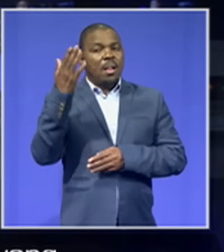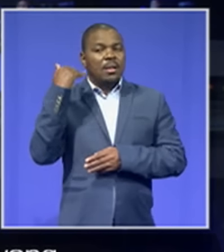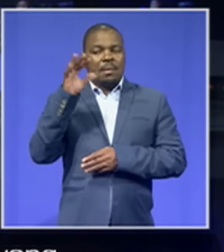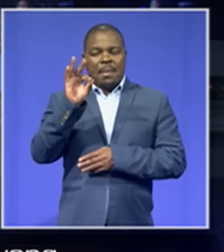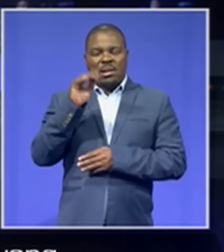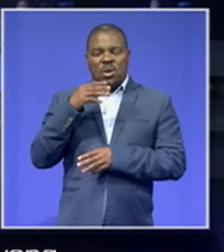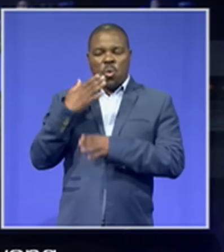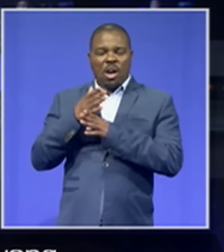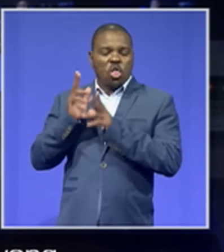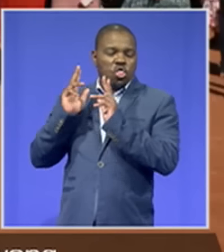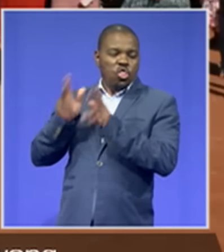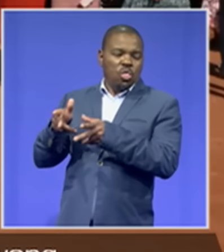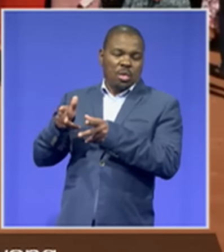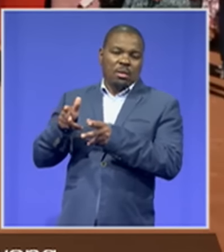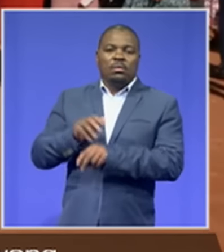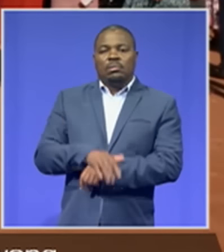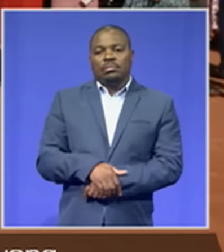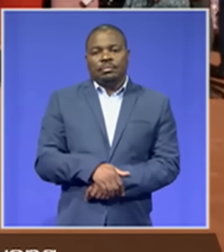fetileng.